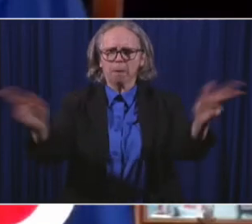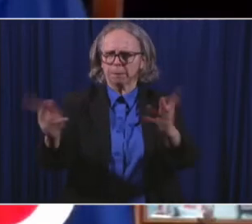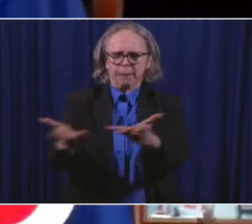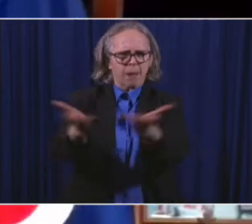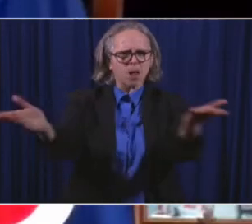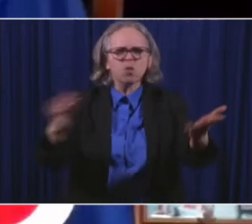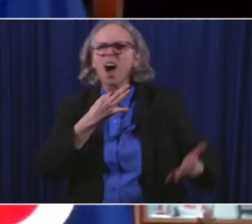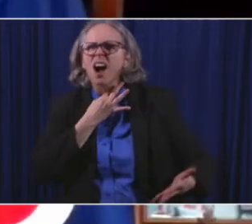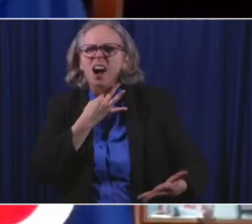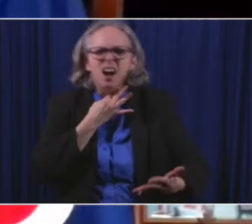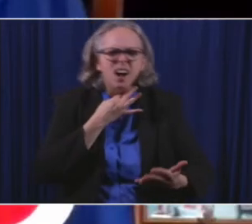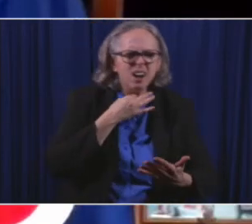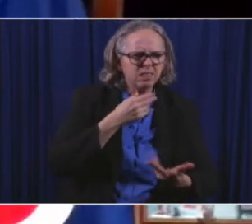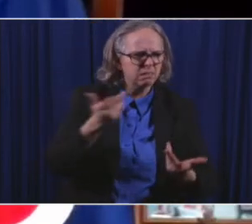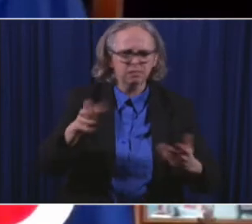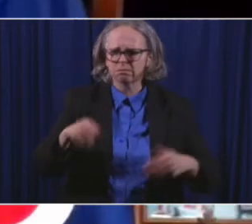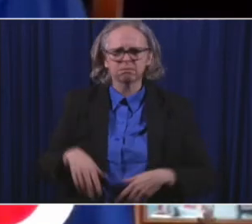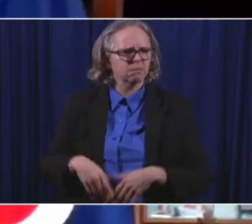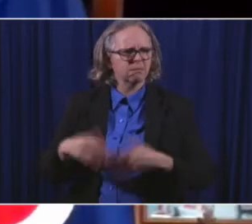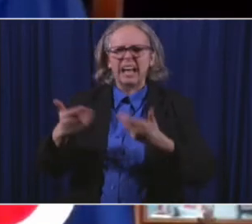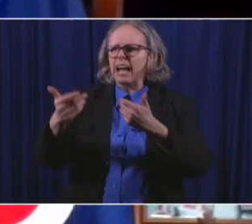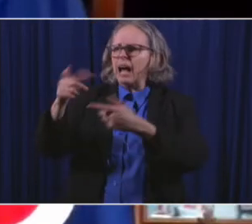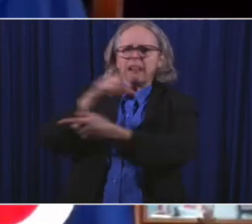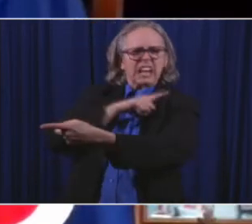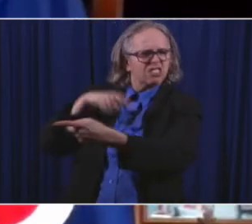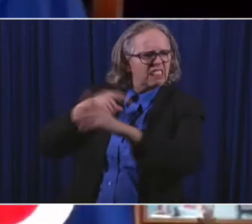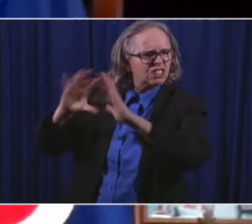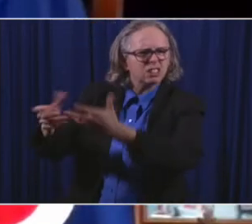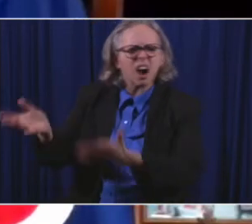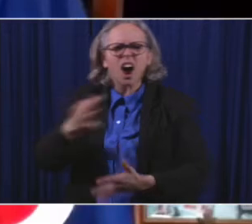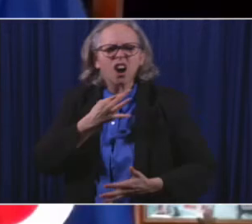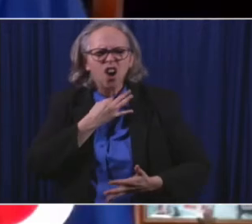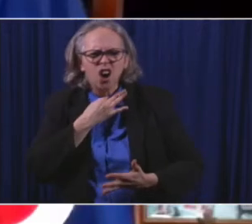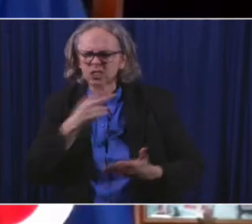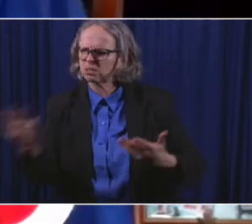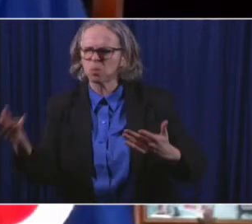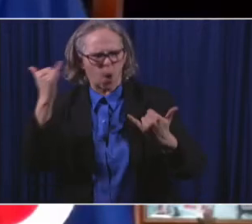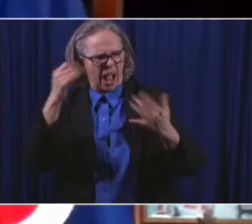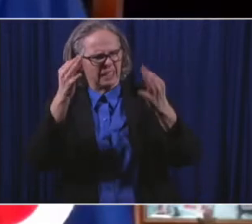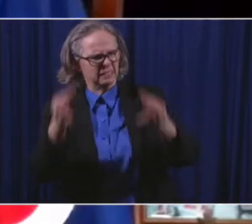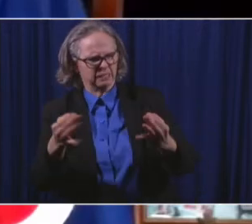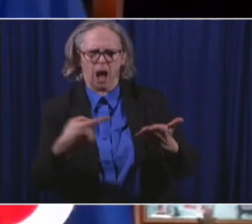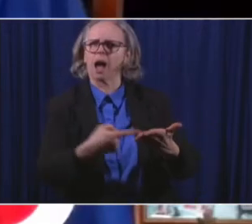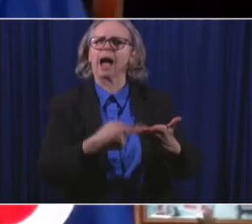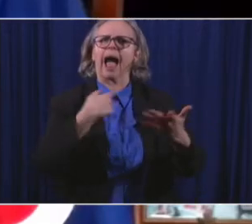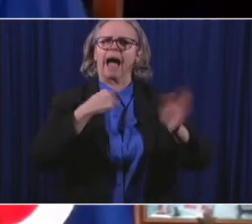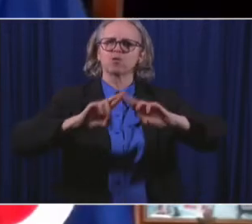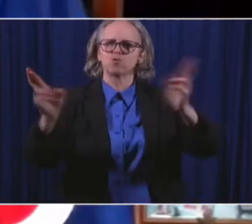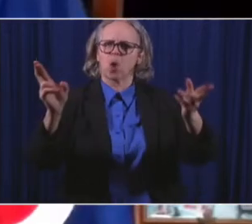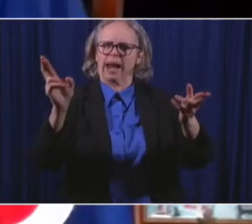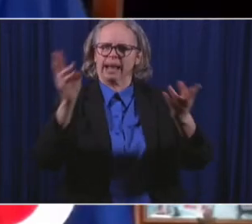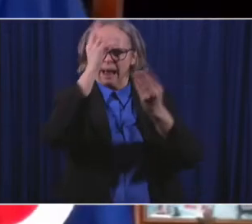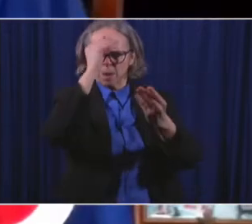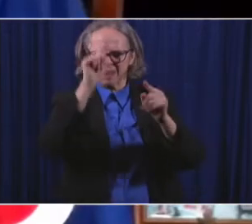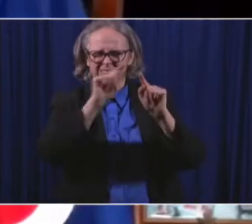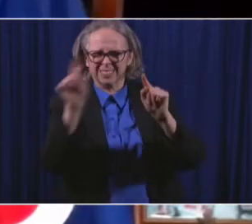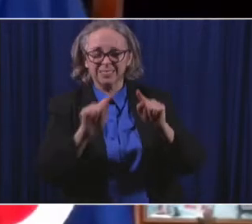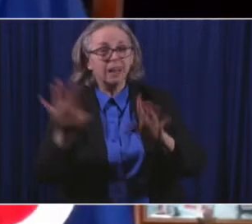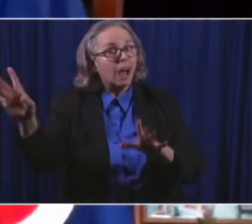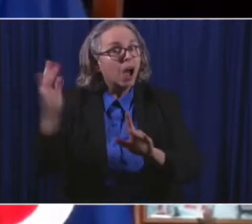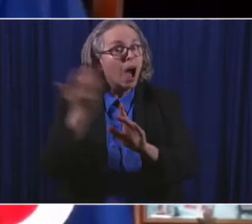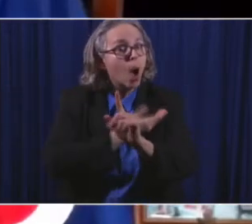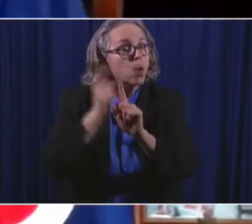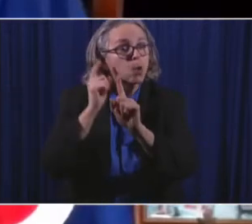everybody can take a look at it, challenge one another. But ultimately, the goal is to have good information so we can